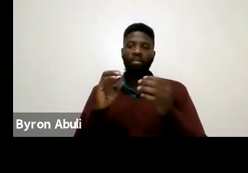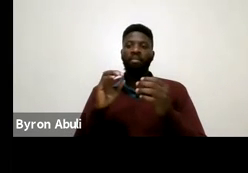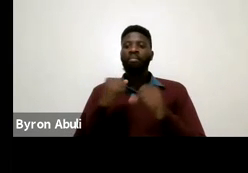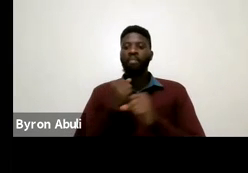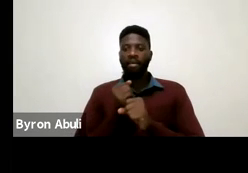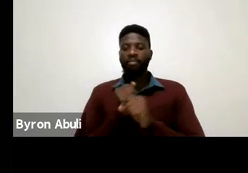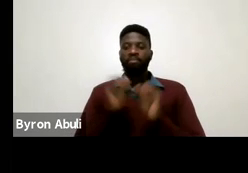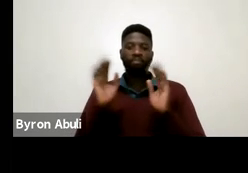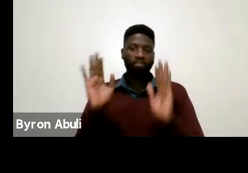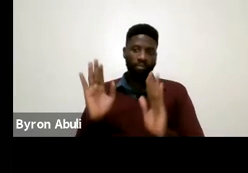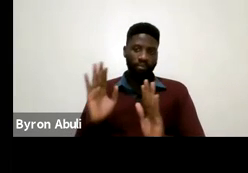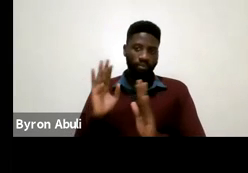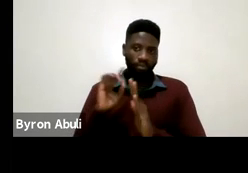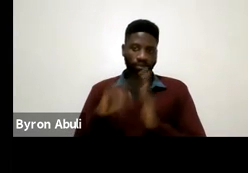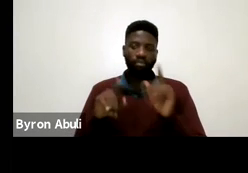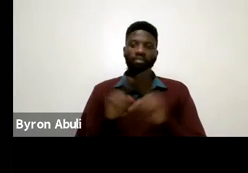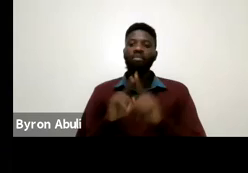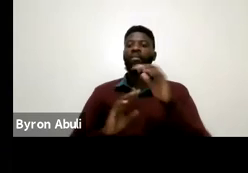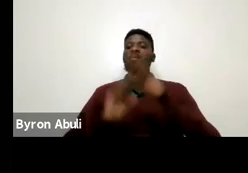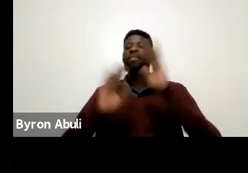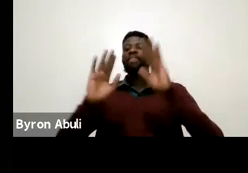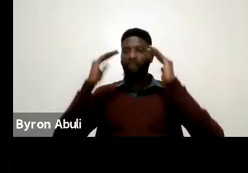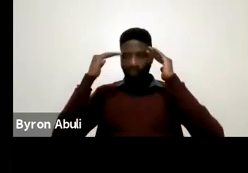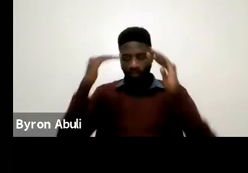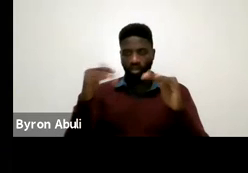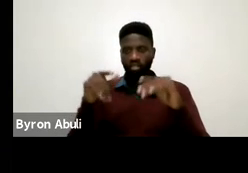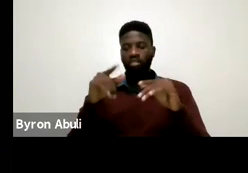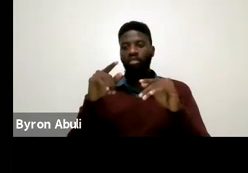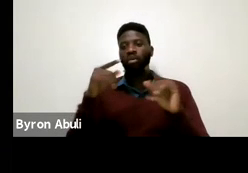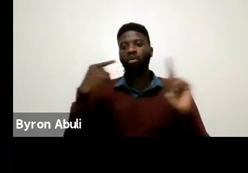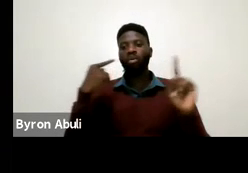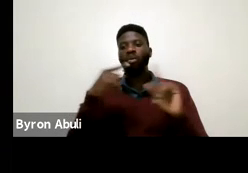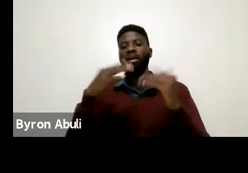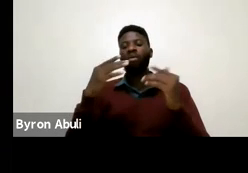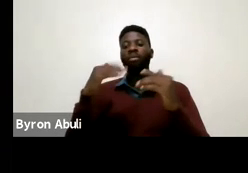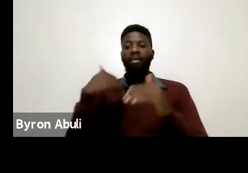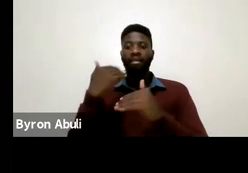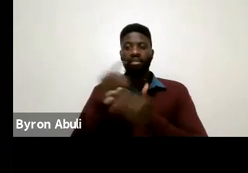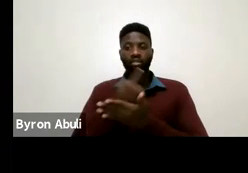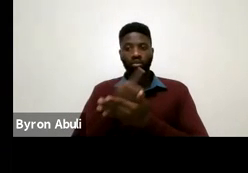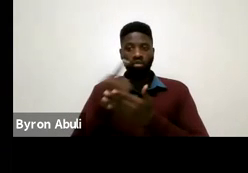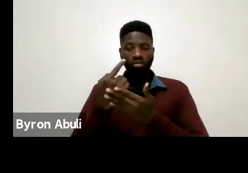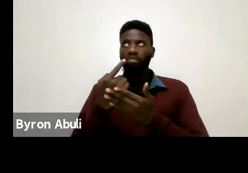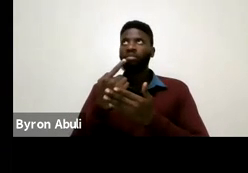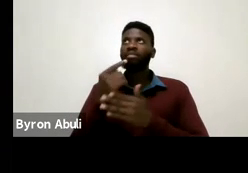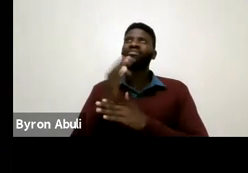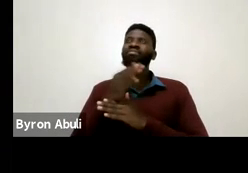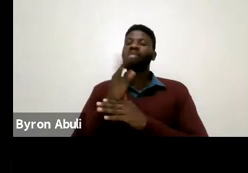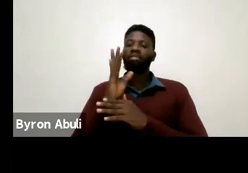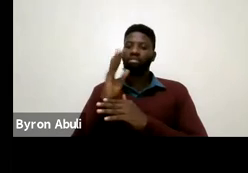and most importantly, how to remain focused on those goals. And next week, or on Thursday, probably next